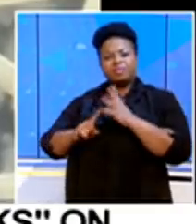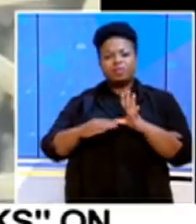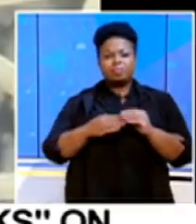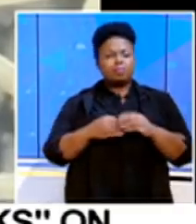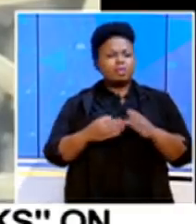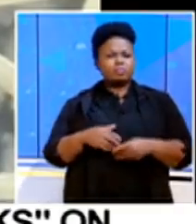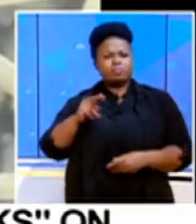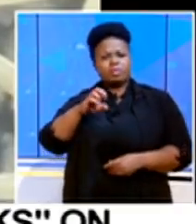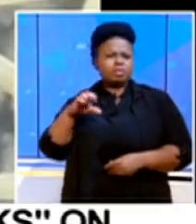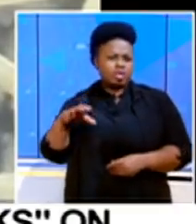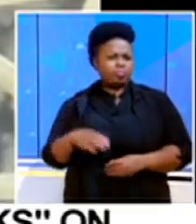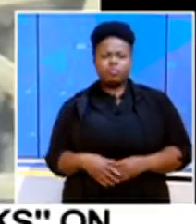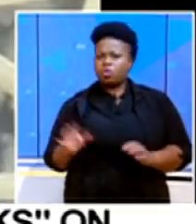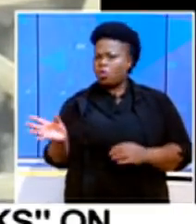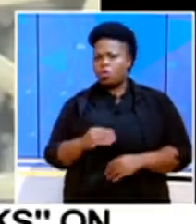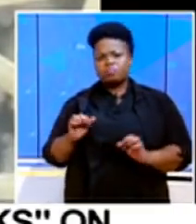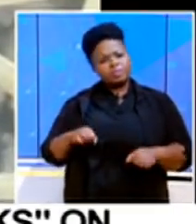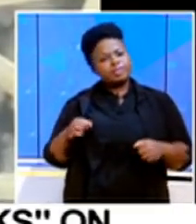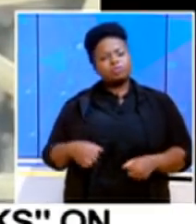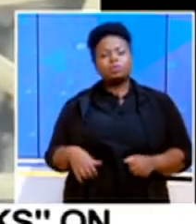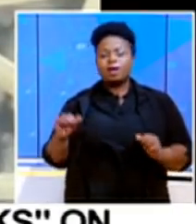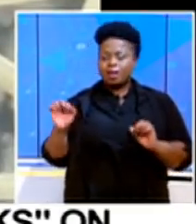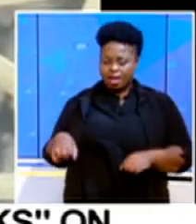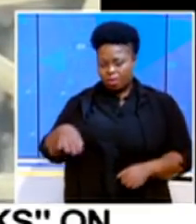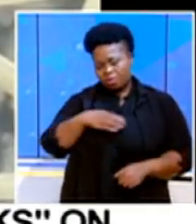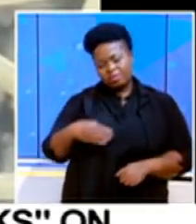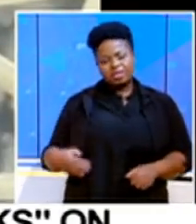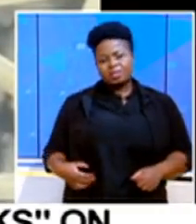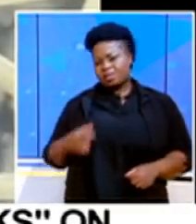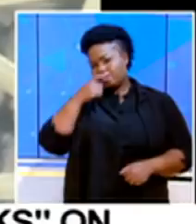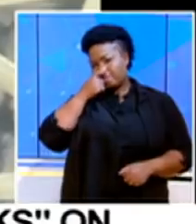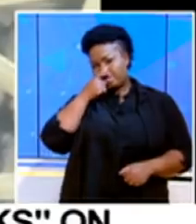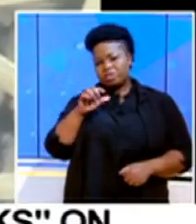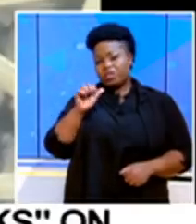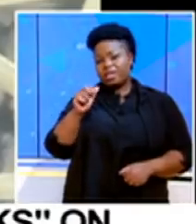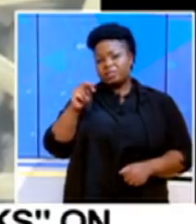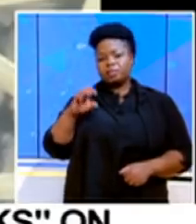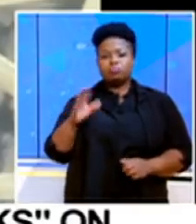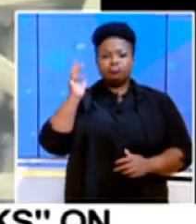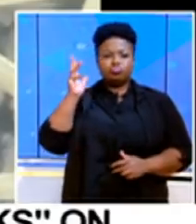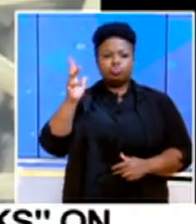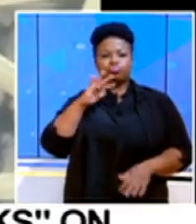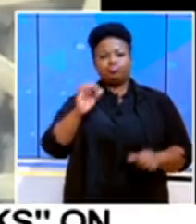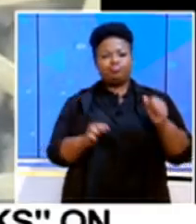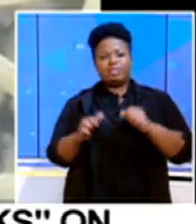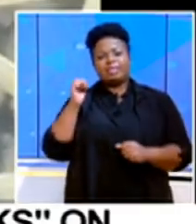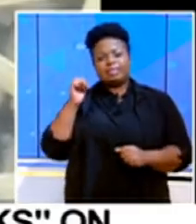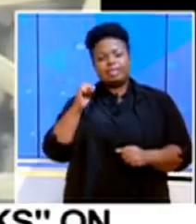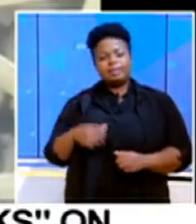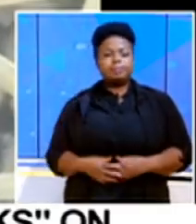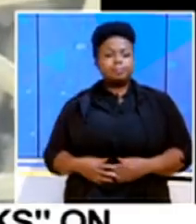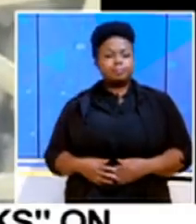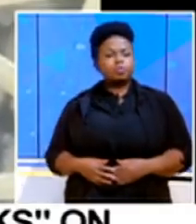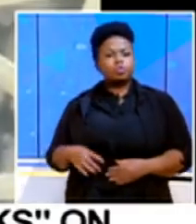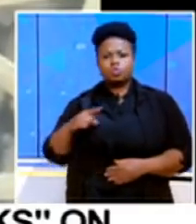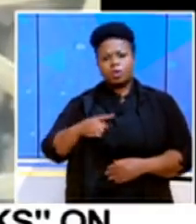National Executive Committee and allow the President of the ANC to address the nation on the closing address of the National Executive Committee,